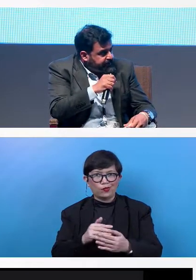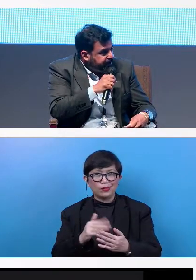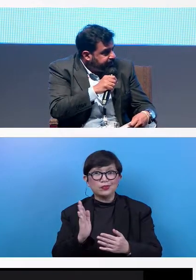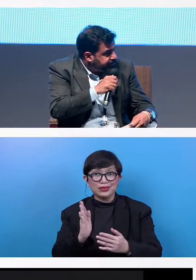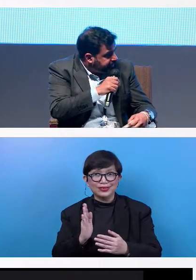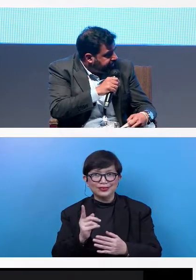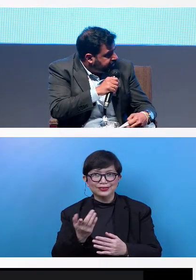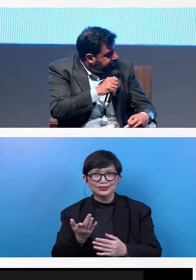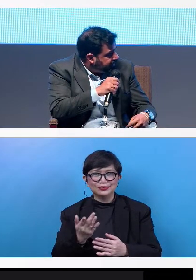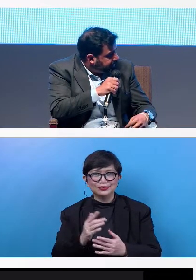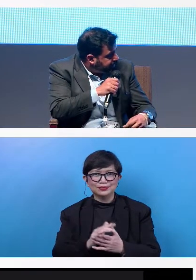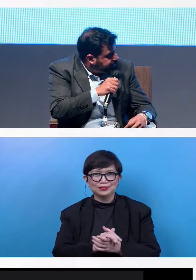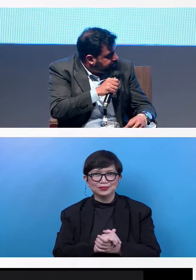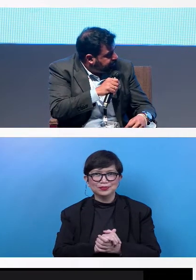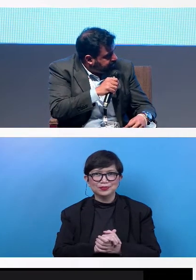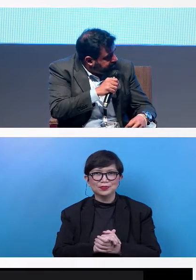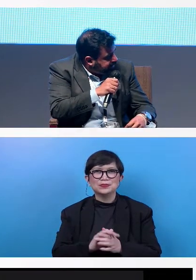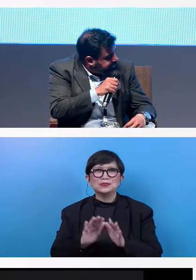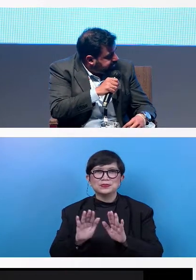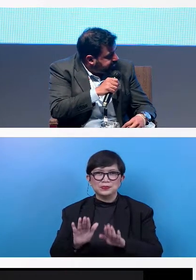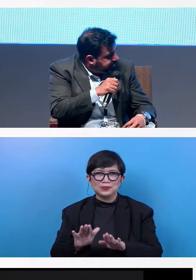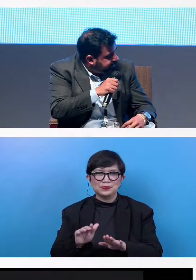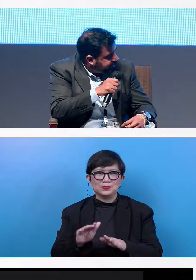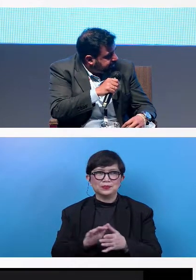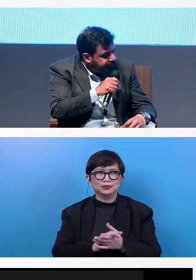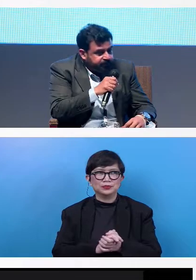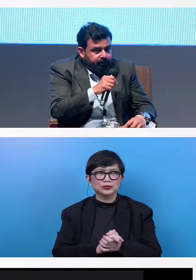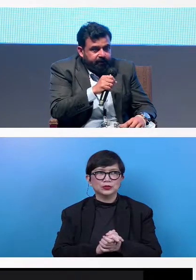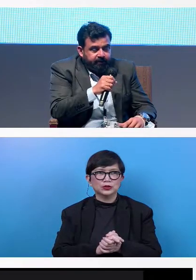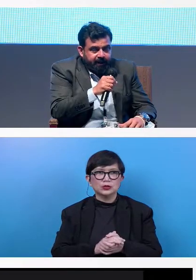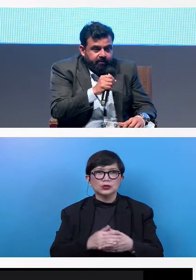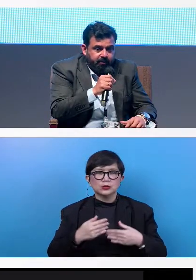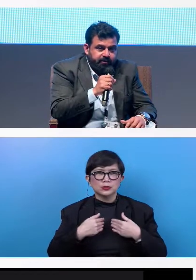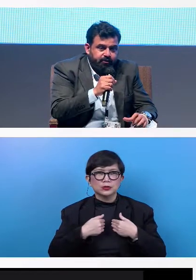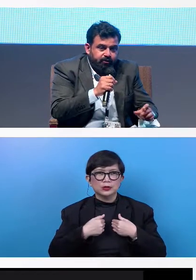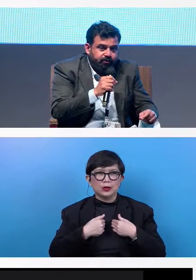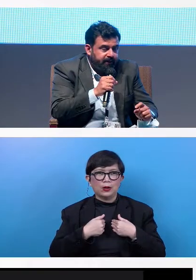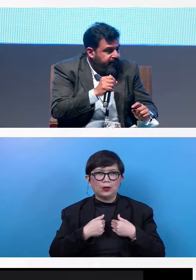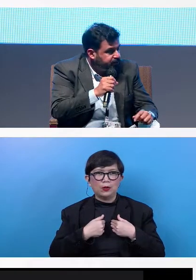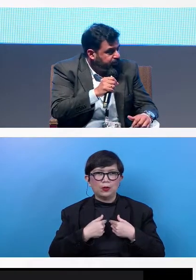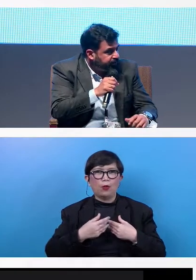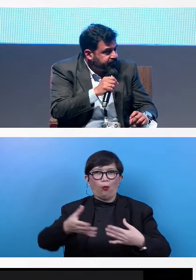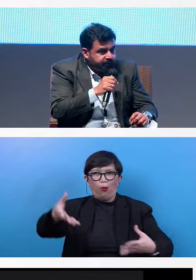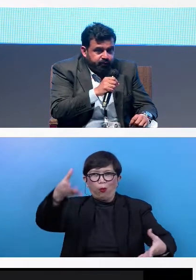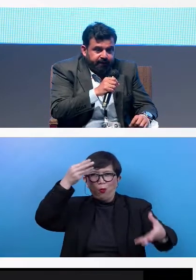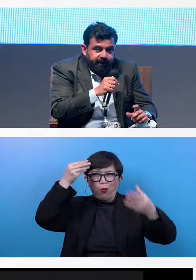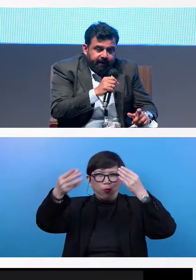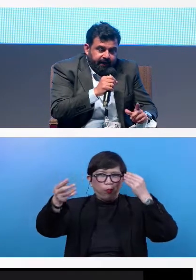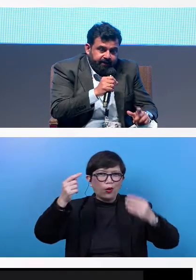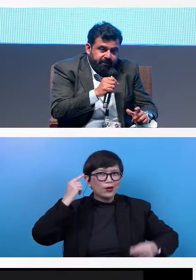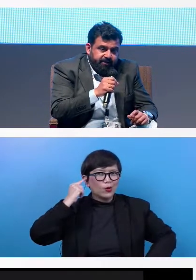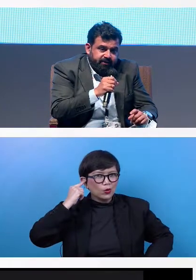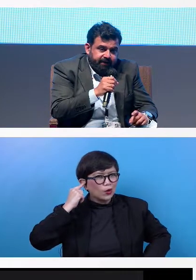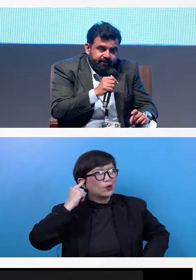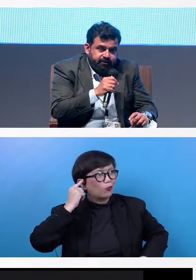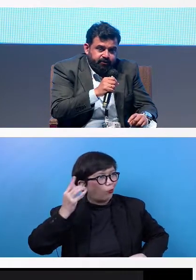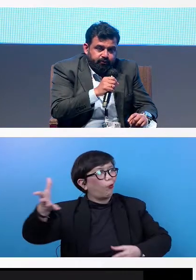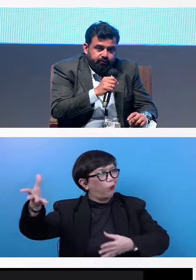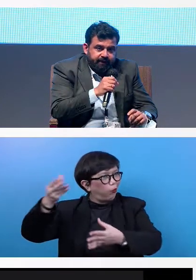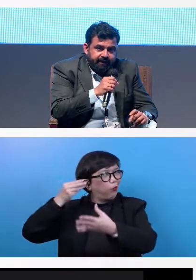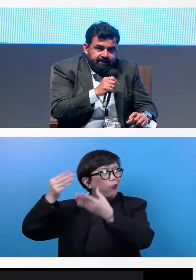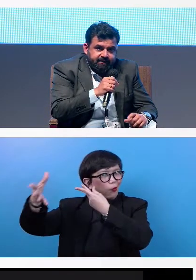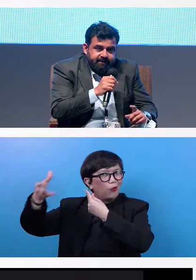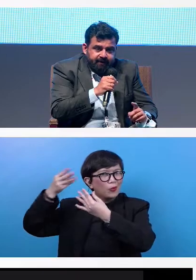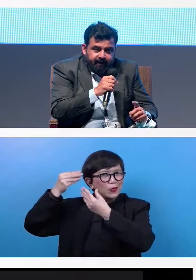this has been very enriching hearing both of you here, Ajay and Vijay, but also all the panel members who could join us virtually. And a special thanks